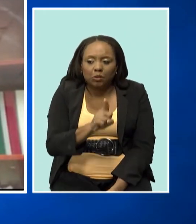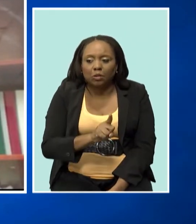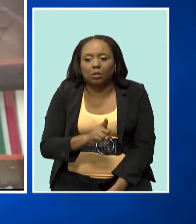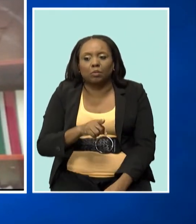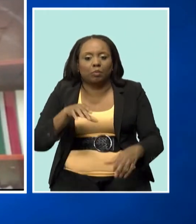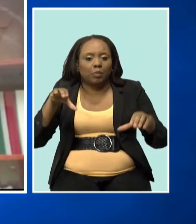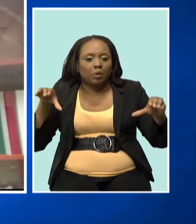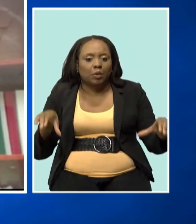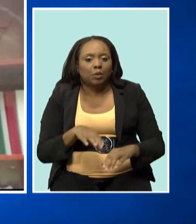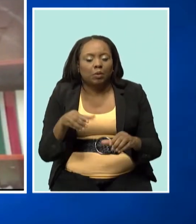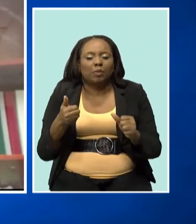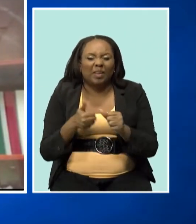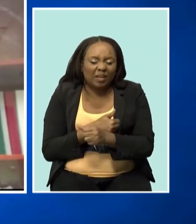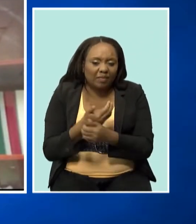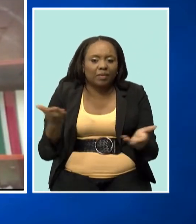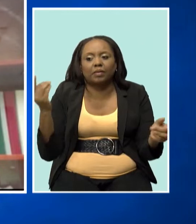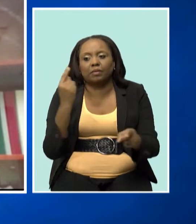in 1993.